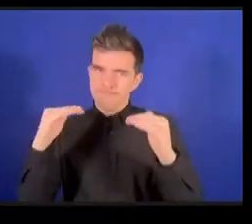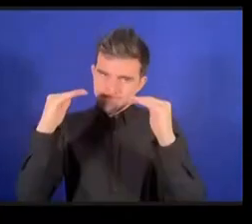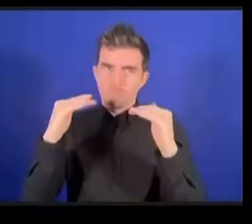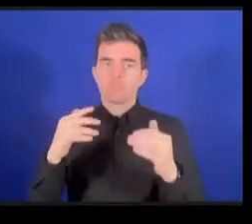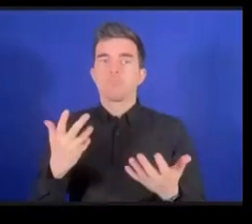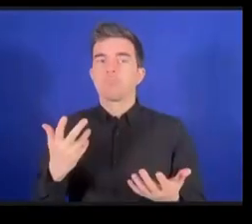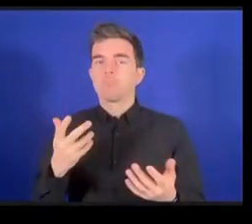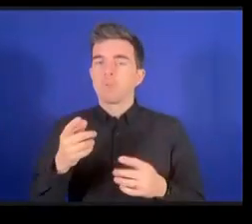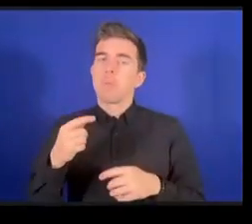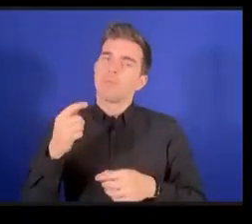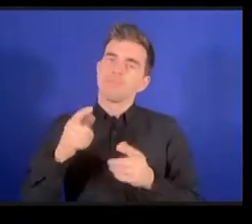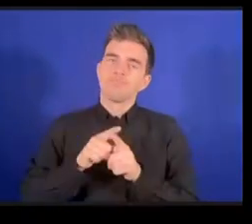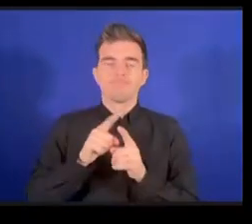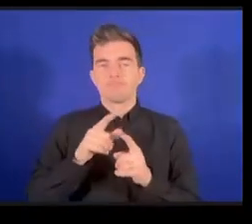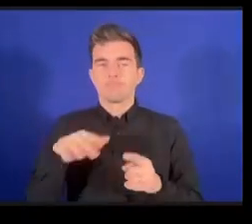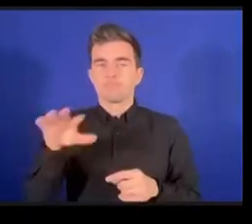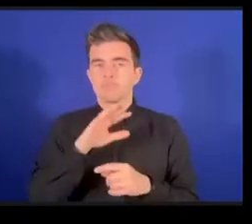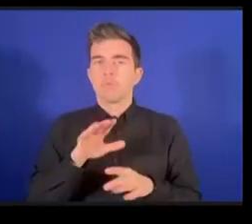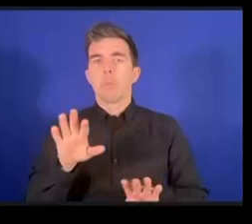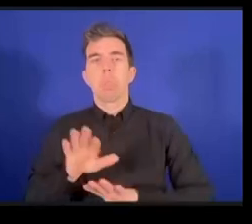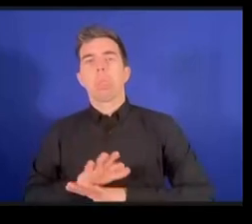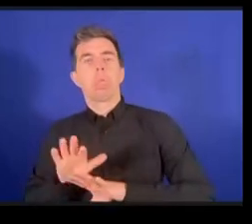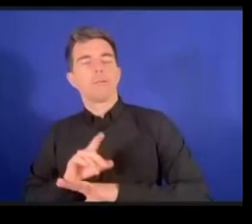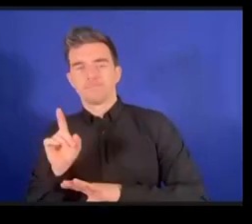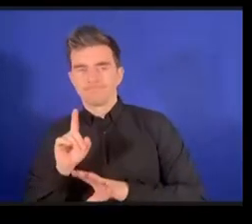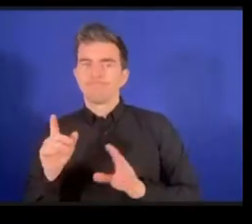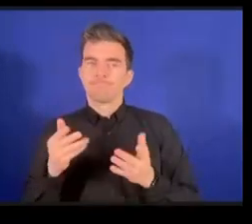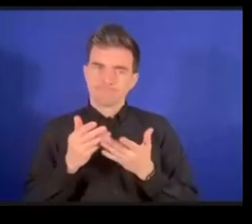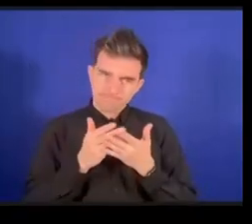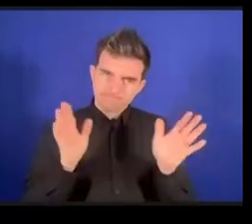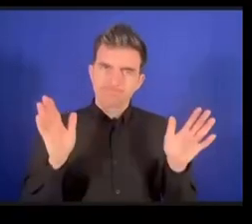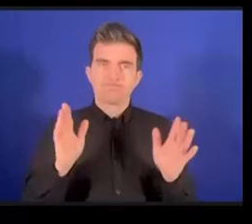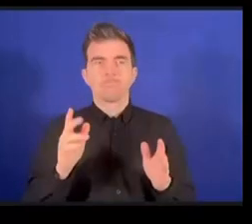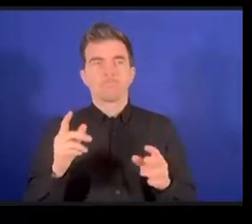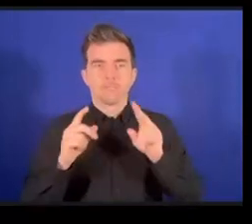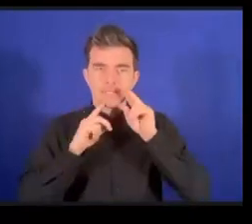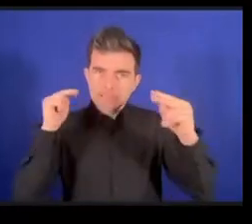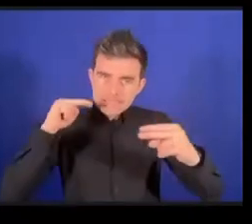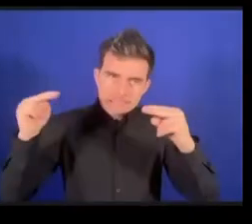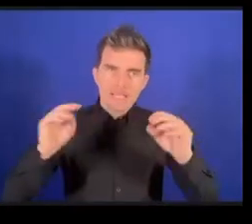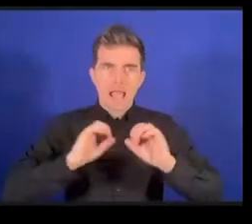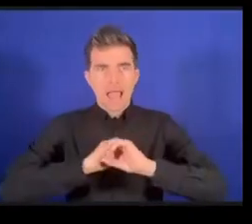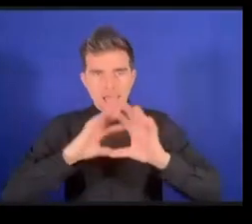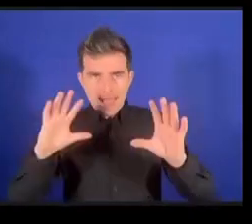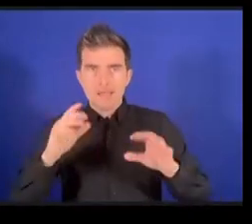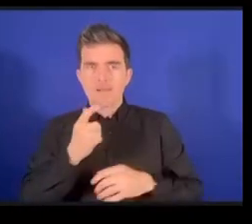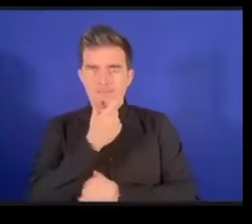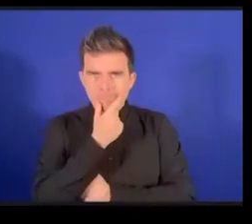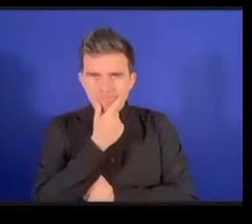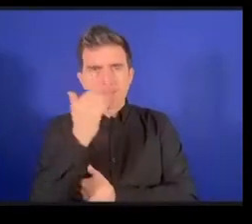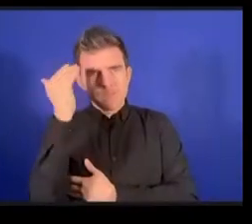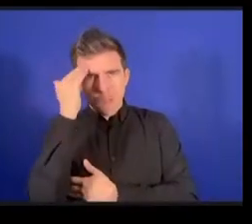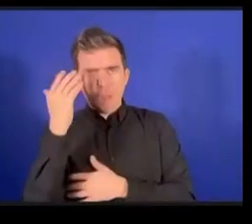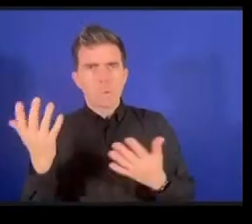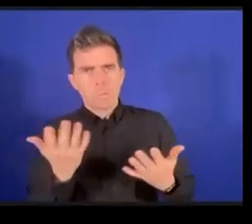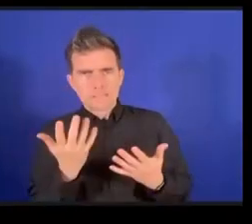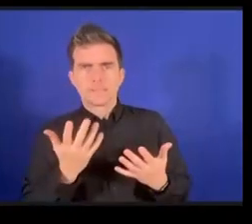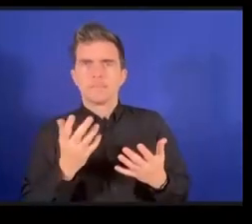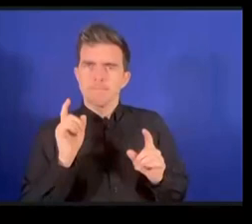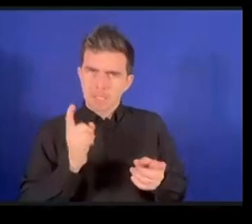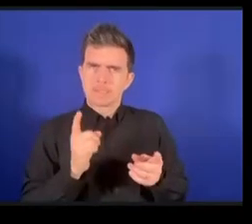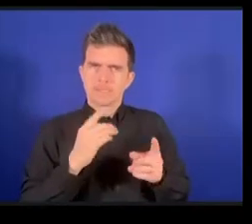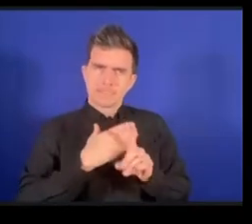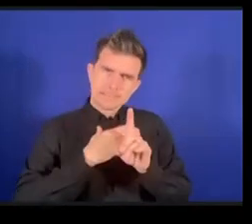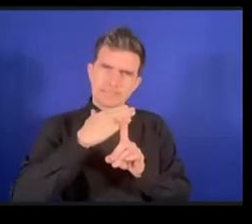of expected behaviors that that are acceptable to Consumers are critical and and and so within